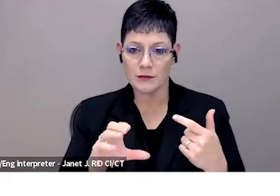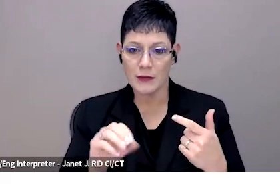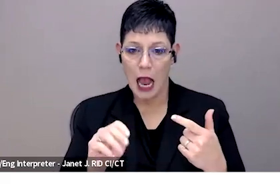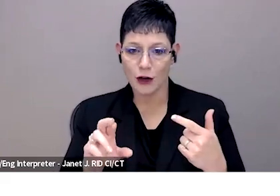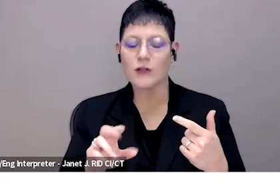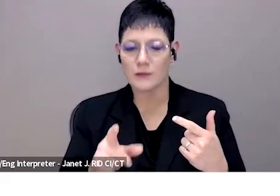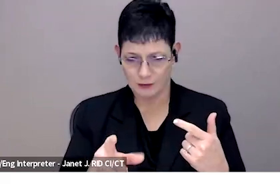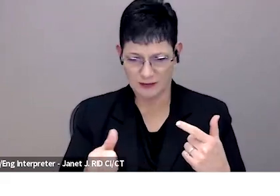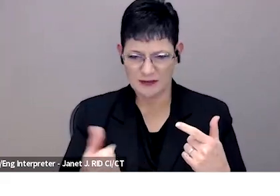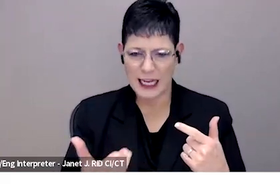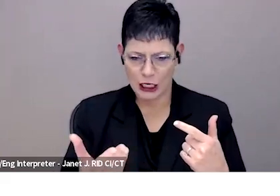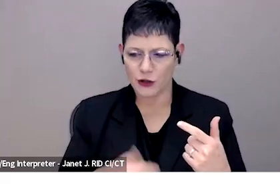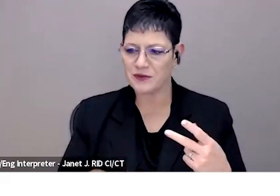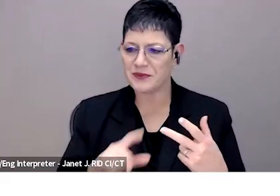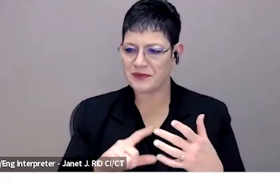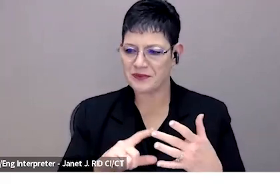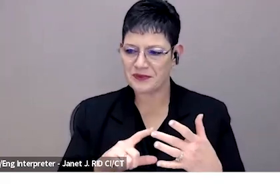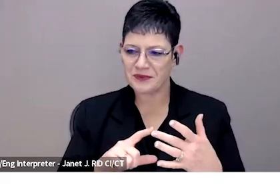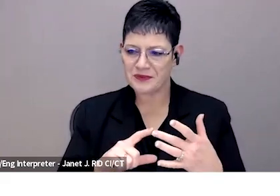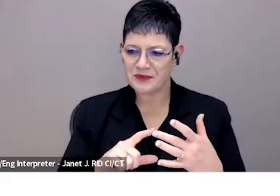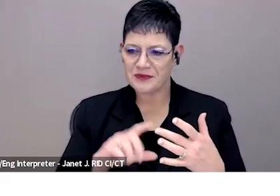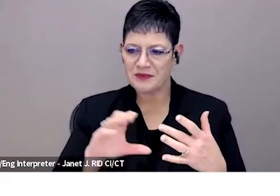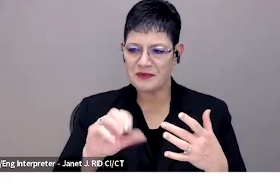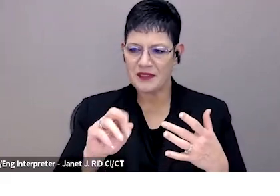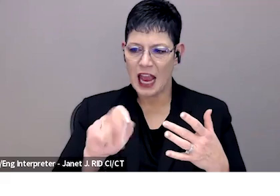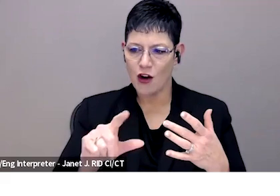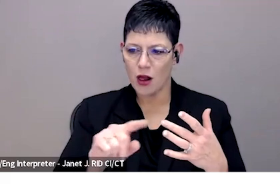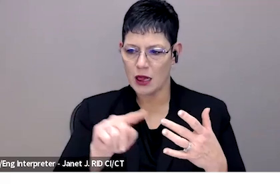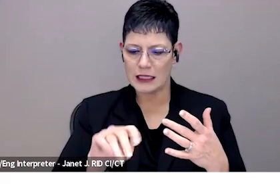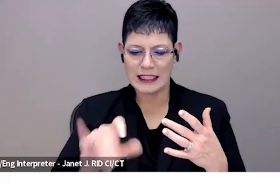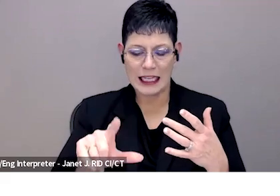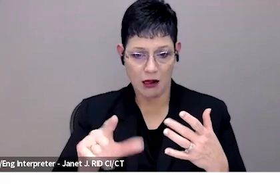I'm here. Okay. Carol Zenio.